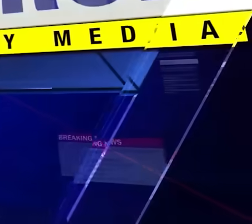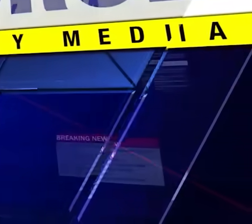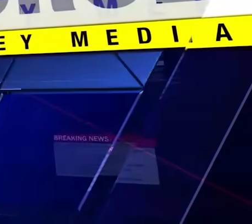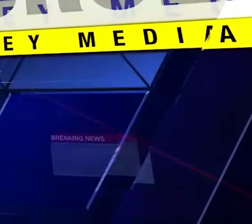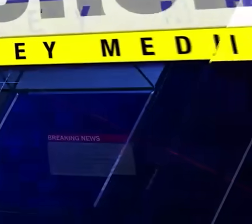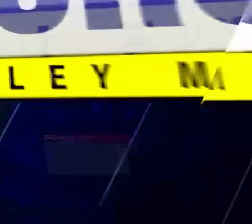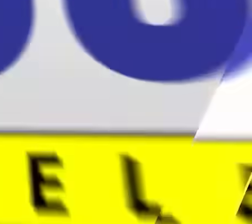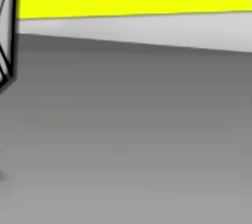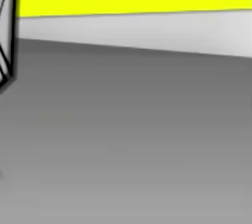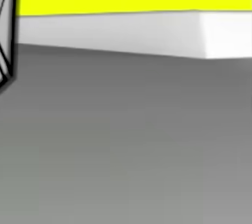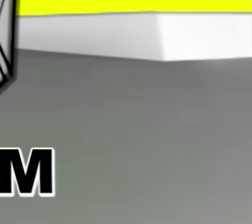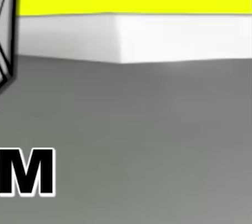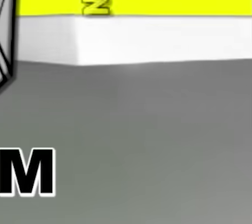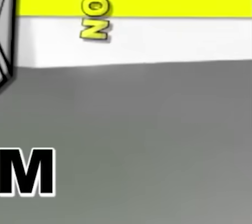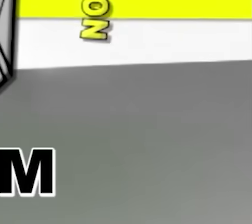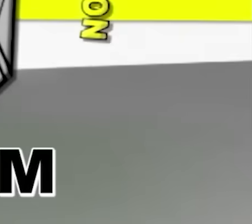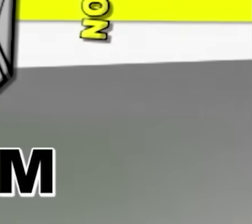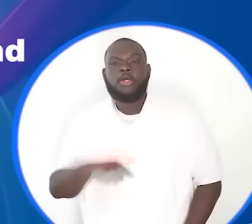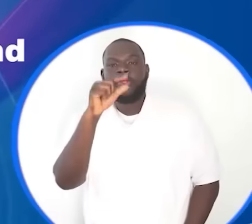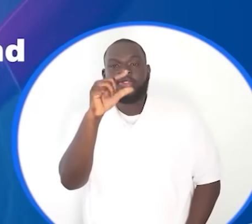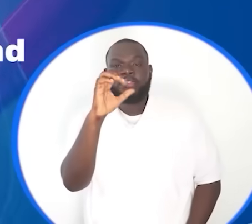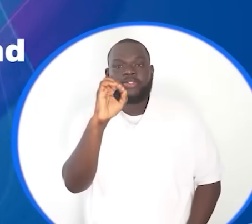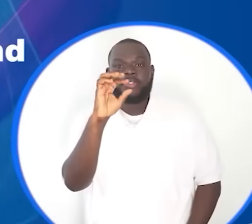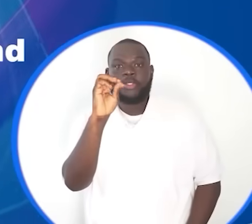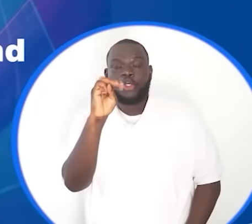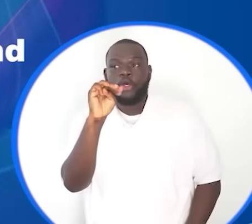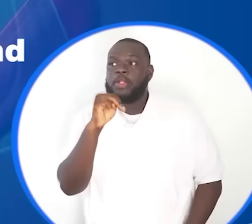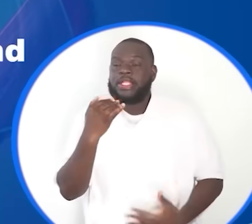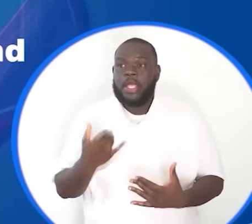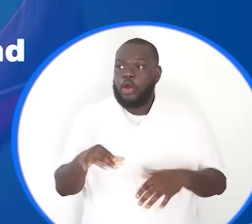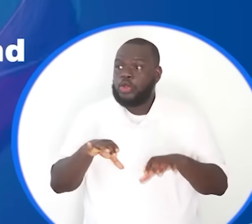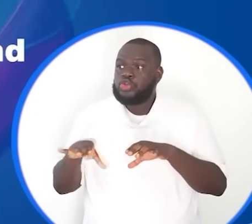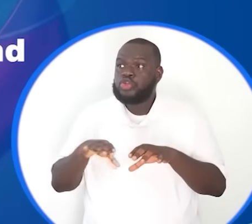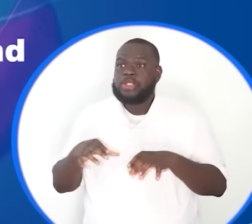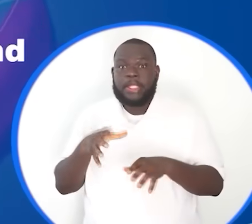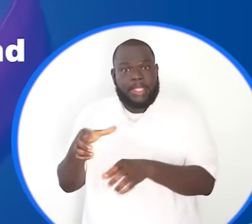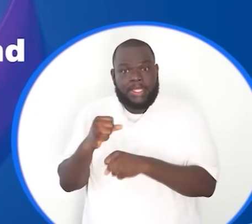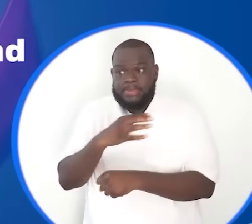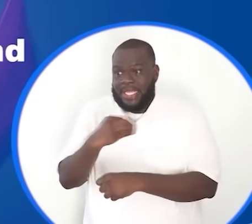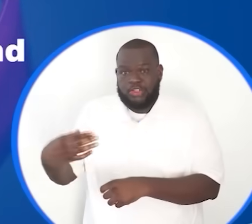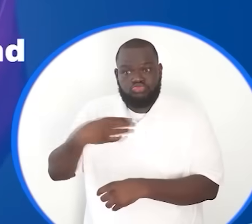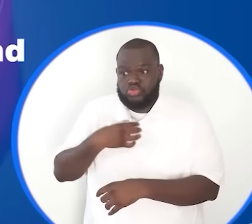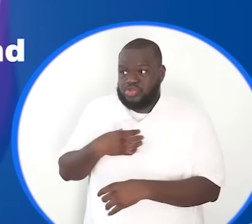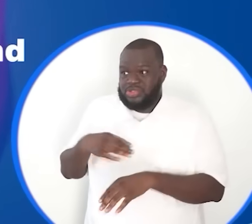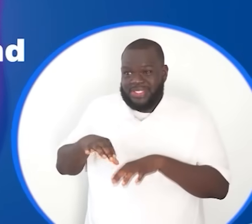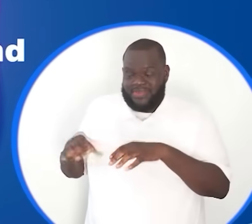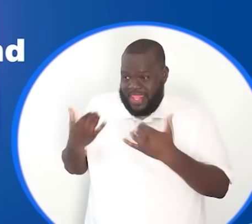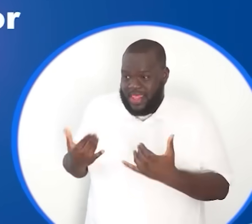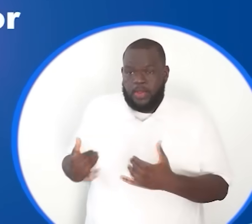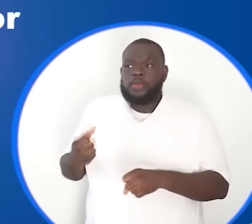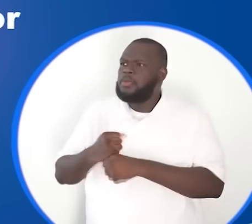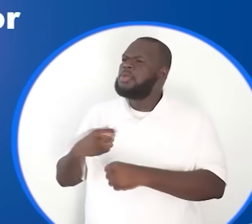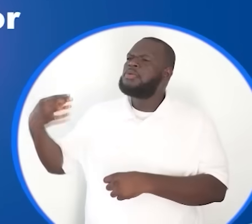February. GCOM is currently conducting a claims and objections exercise to produce an official list of electors,